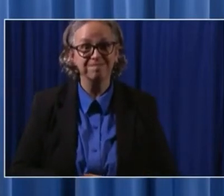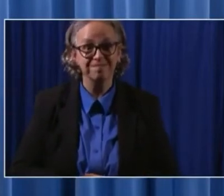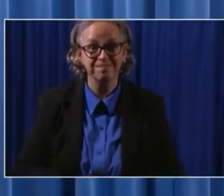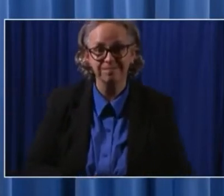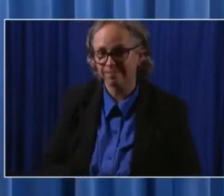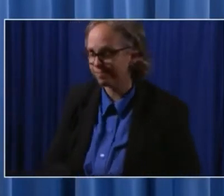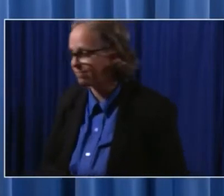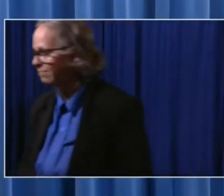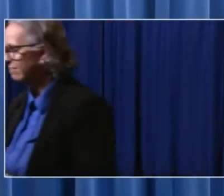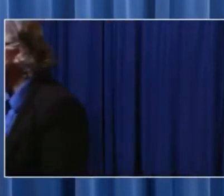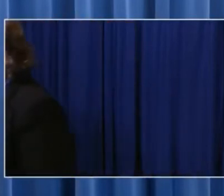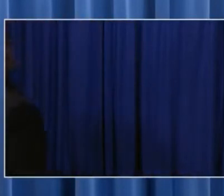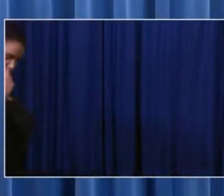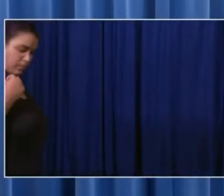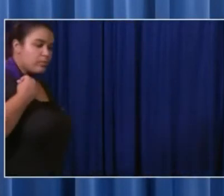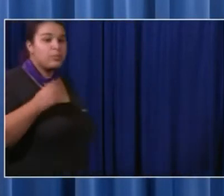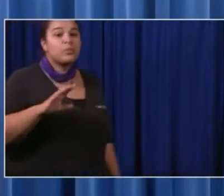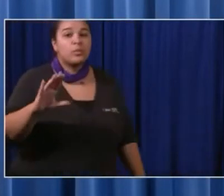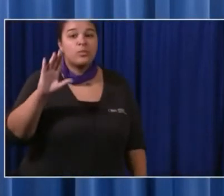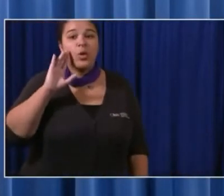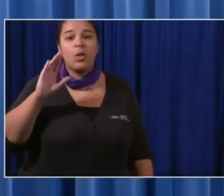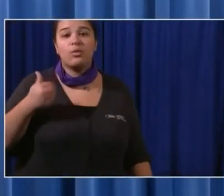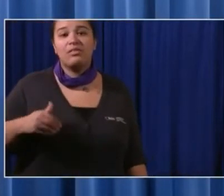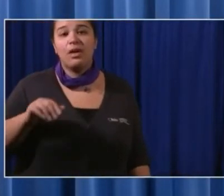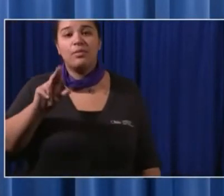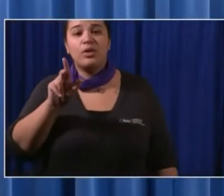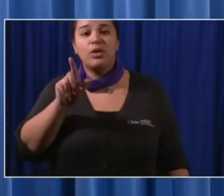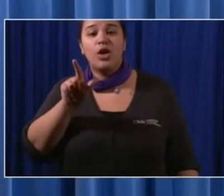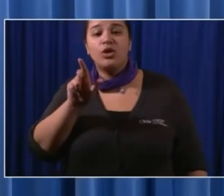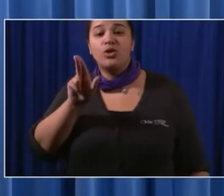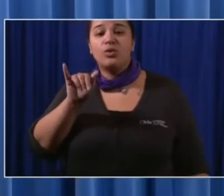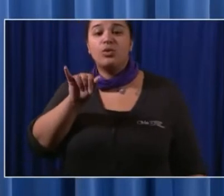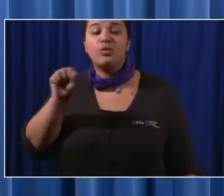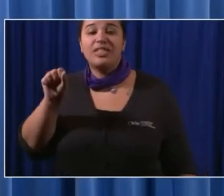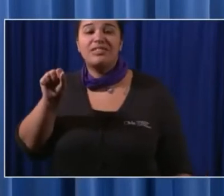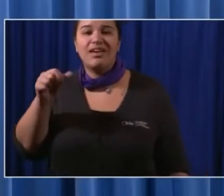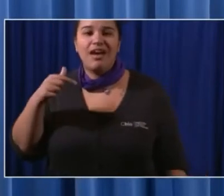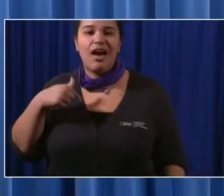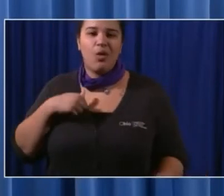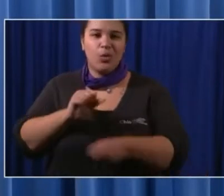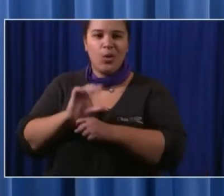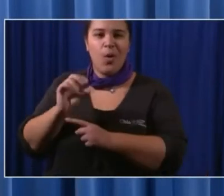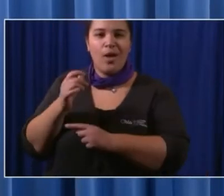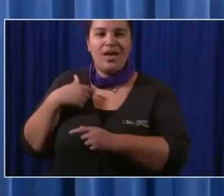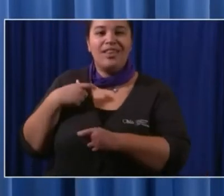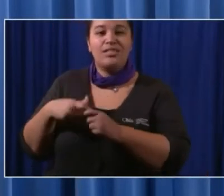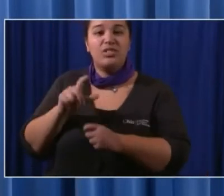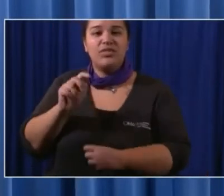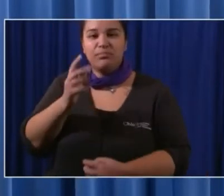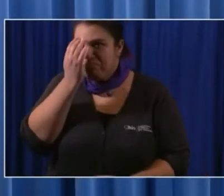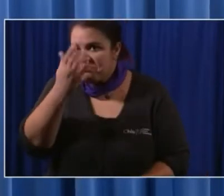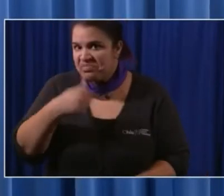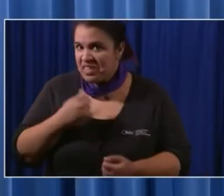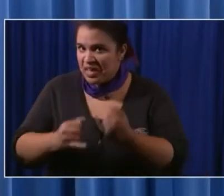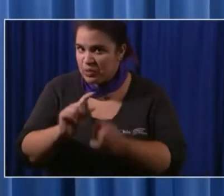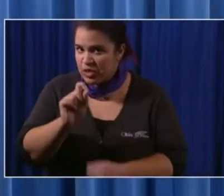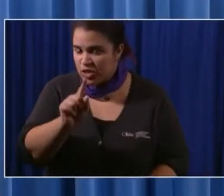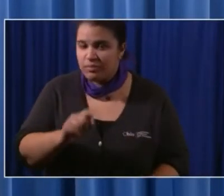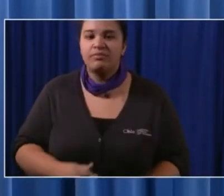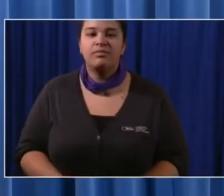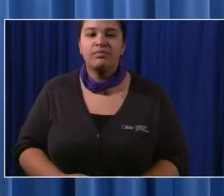Hello, Governor. This is Luis Gill with Ohio Latino TV, and will be the last question. Governor, your plate was